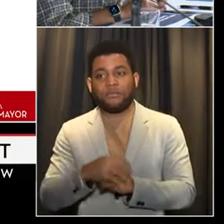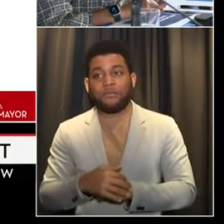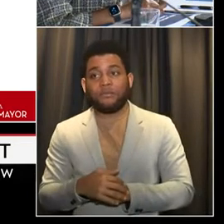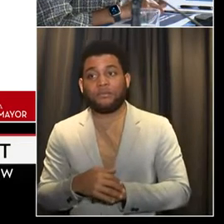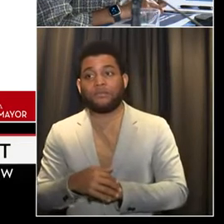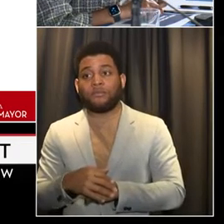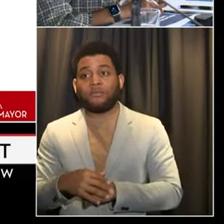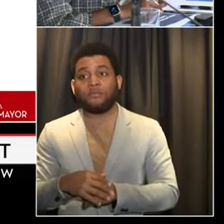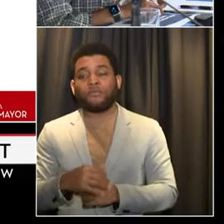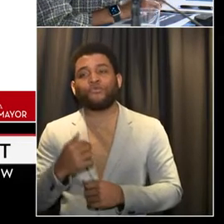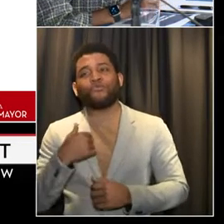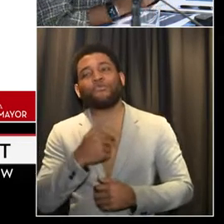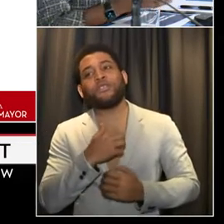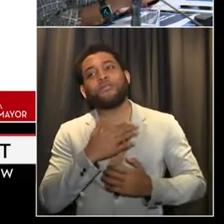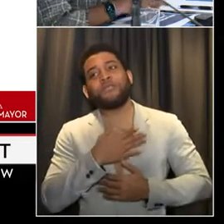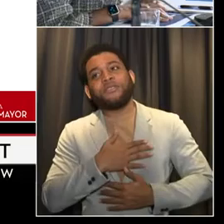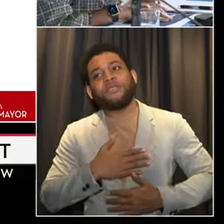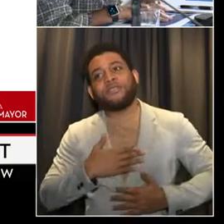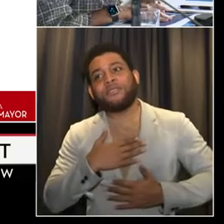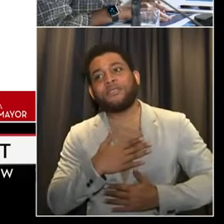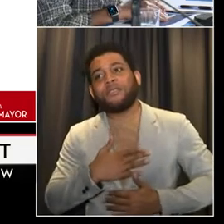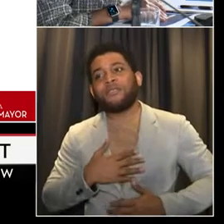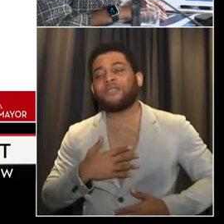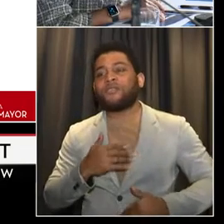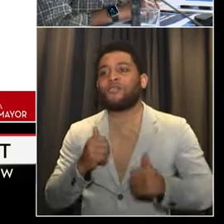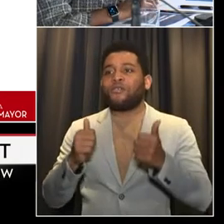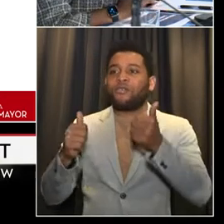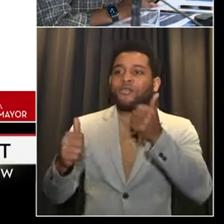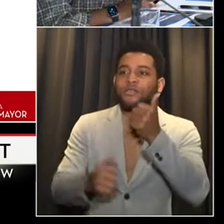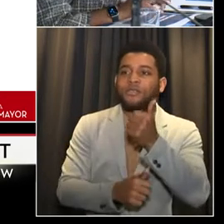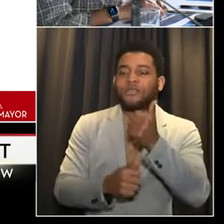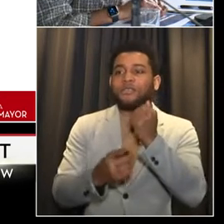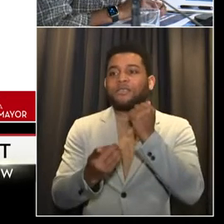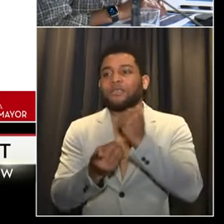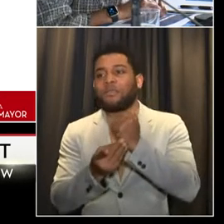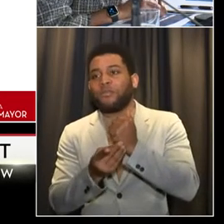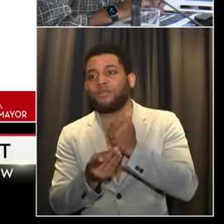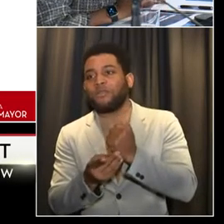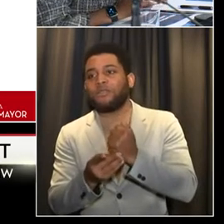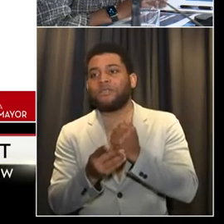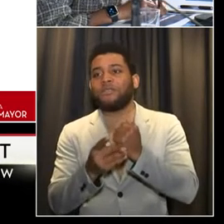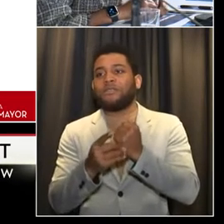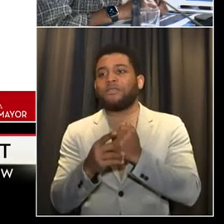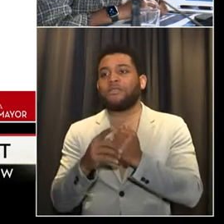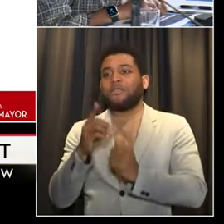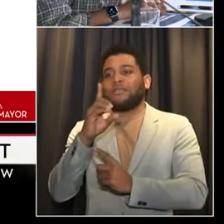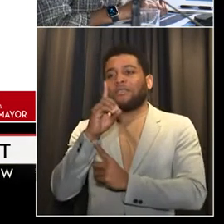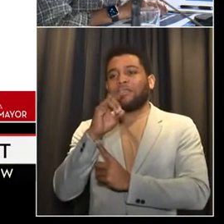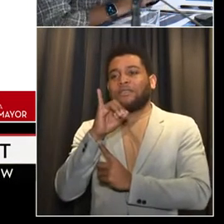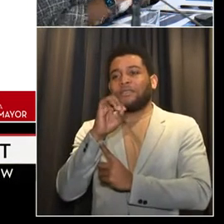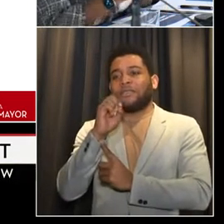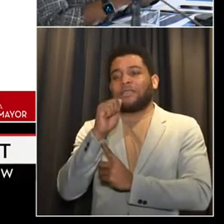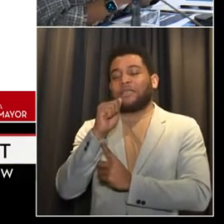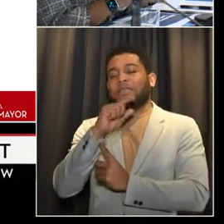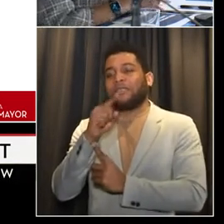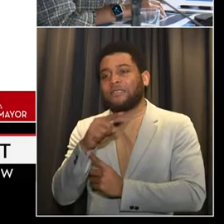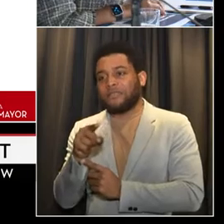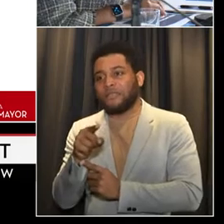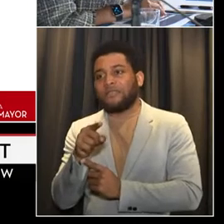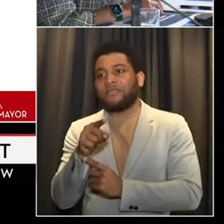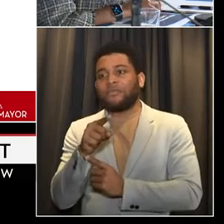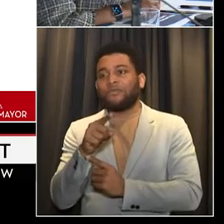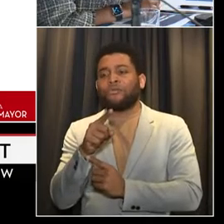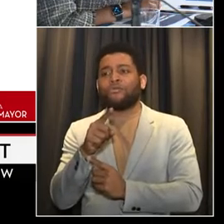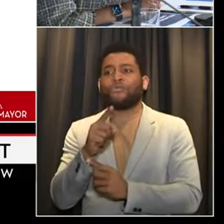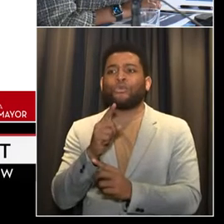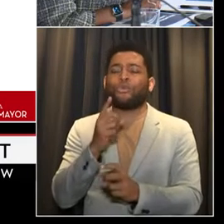pleased certainly that under Dr. Diaz's leadership and with the hard work of the scientists at DFS, that our